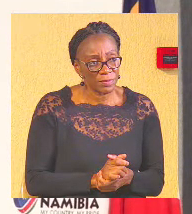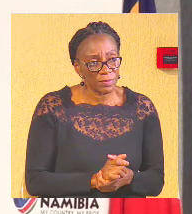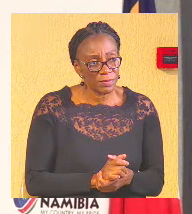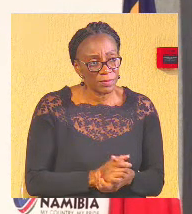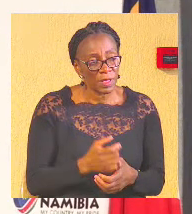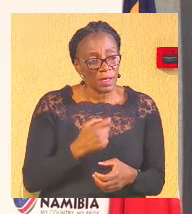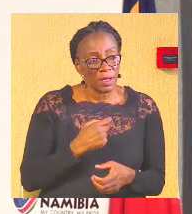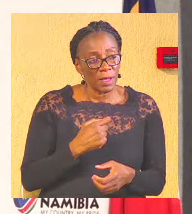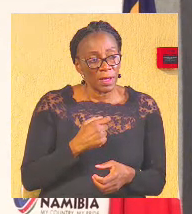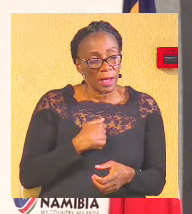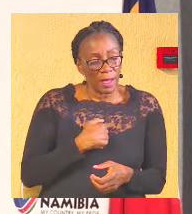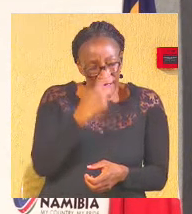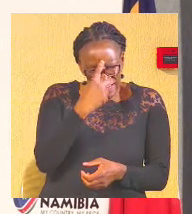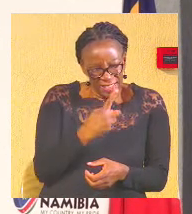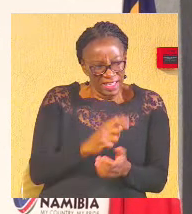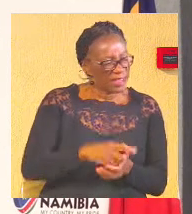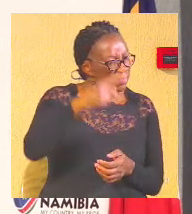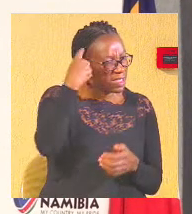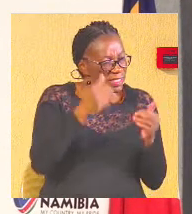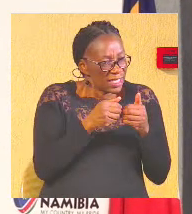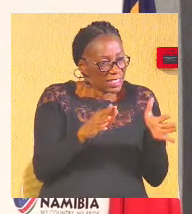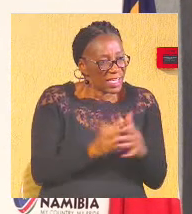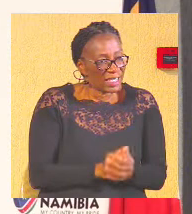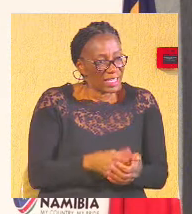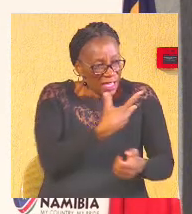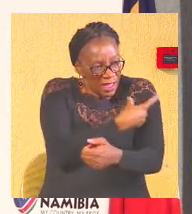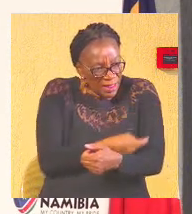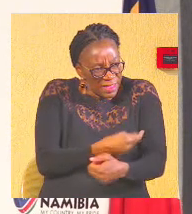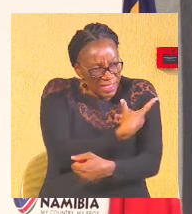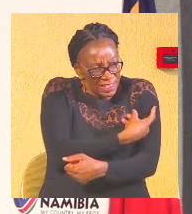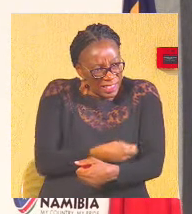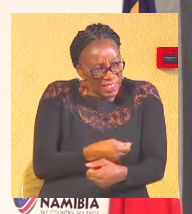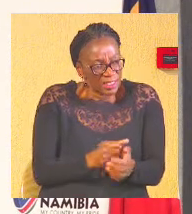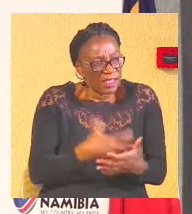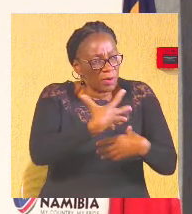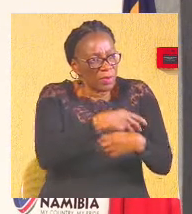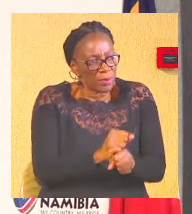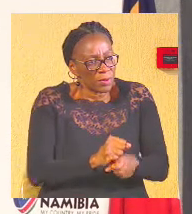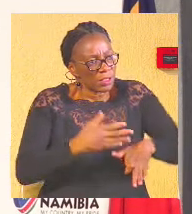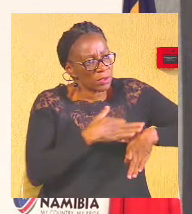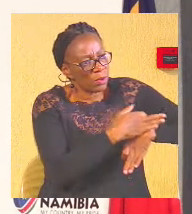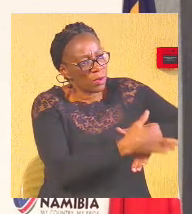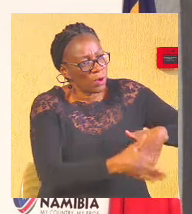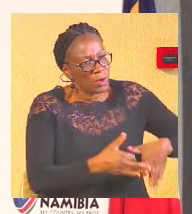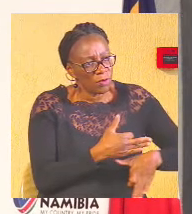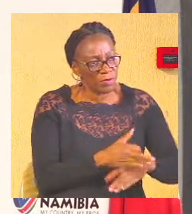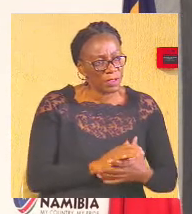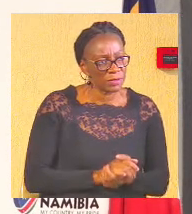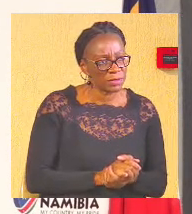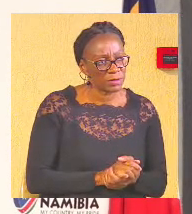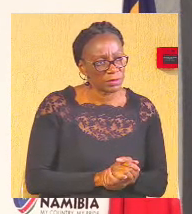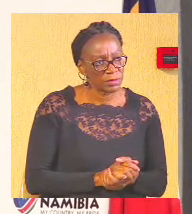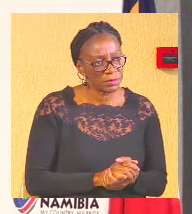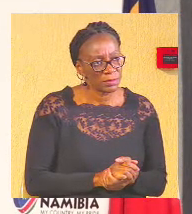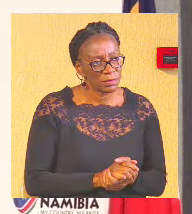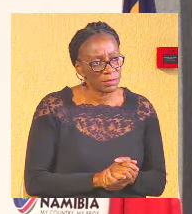testing campaign. This is another call to the infrastructure development component in the ministry, that they need